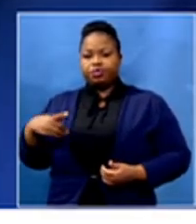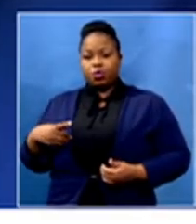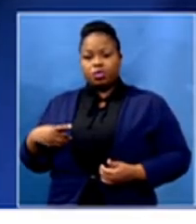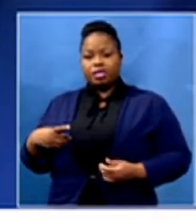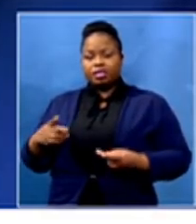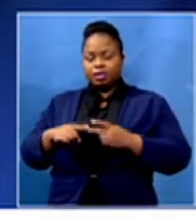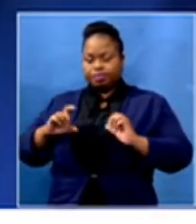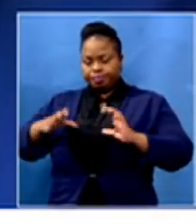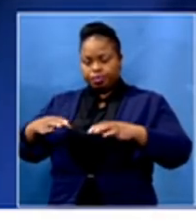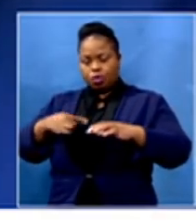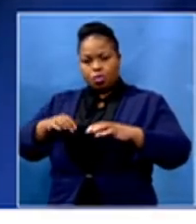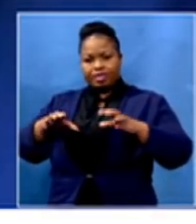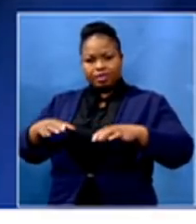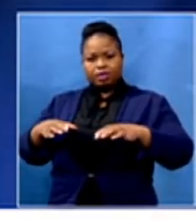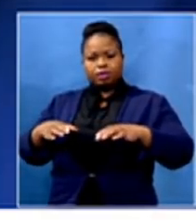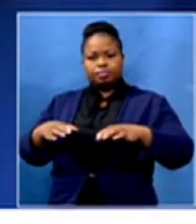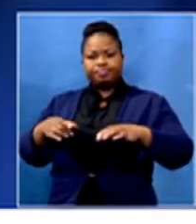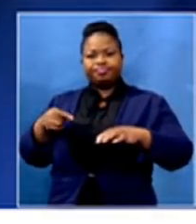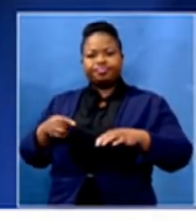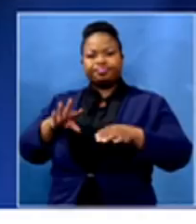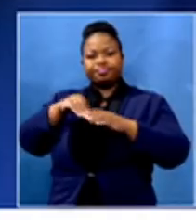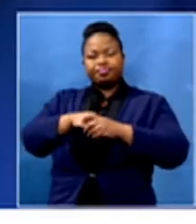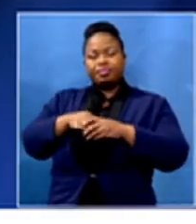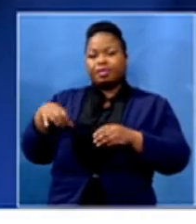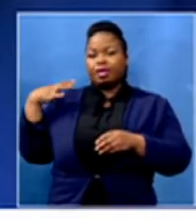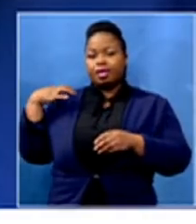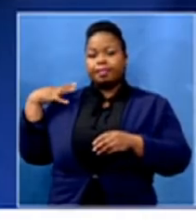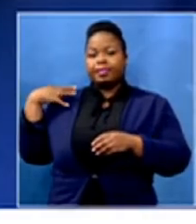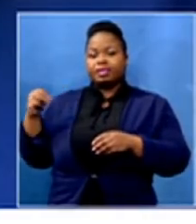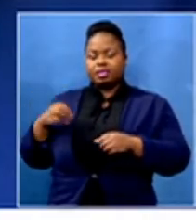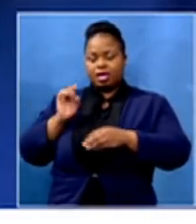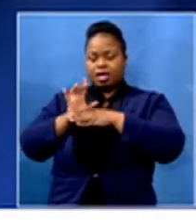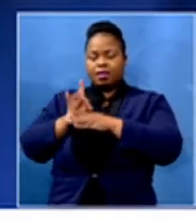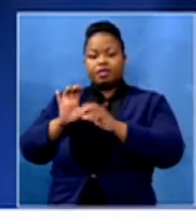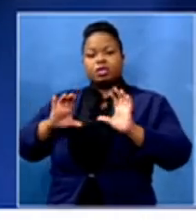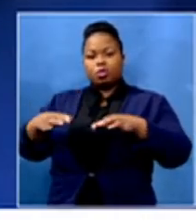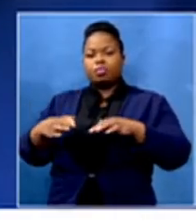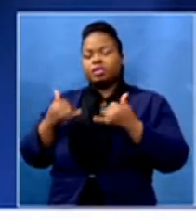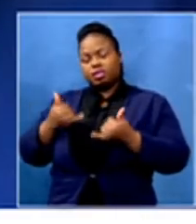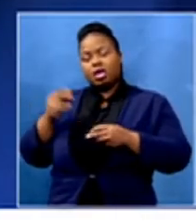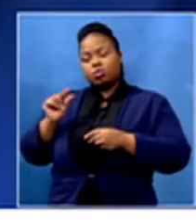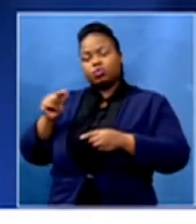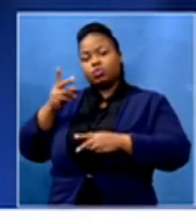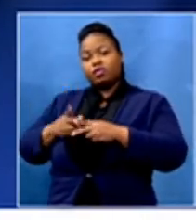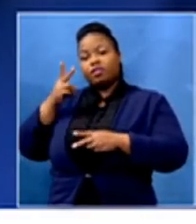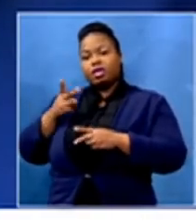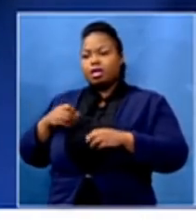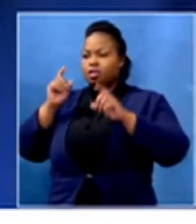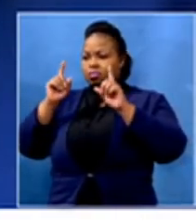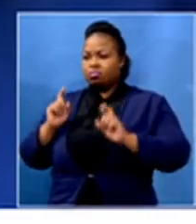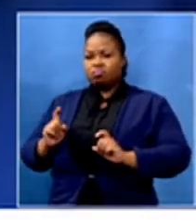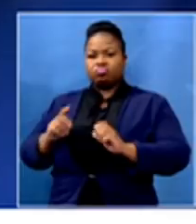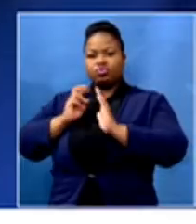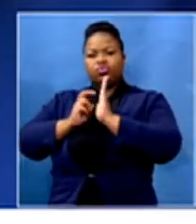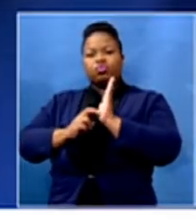clinicians committee, which is a part of the Ministerial Advisory Committee, is finalizing the protocols to make